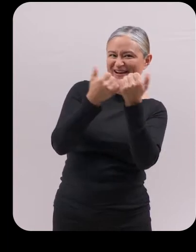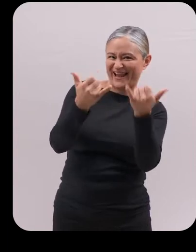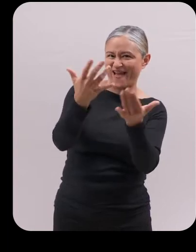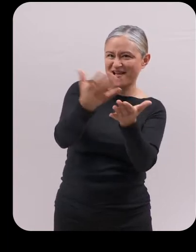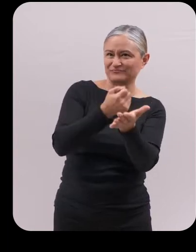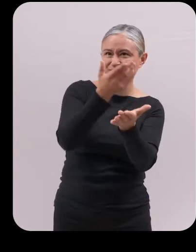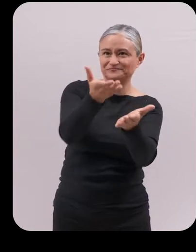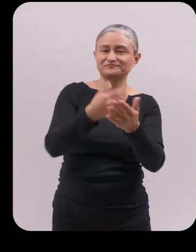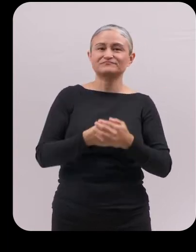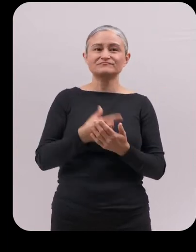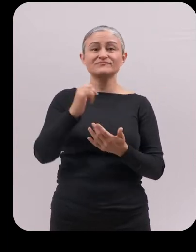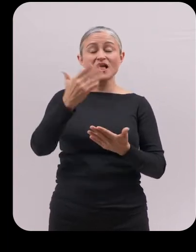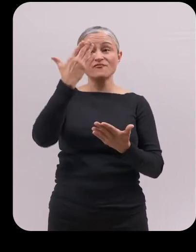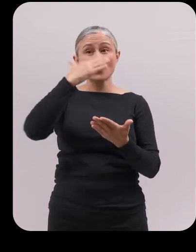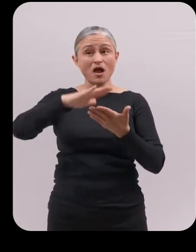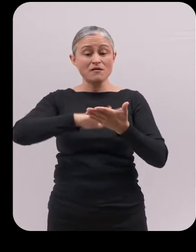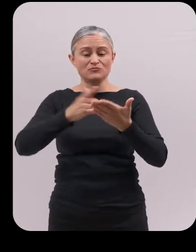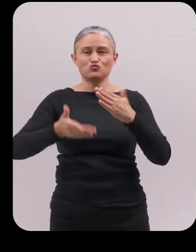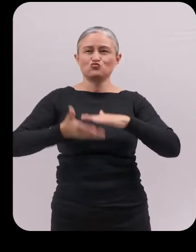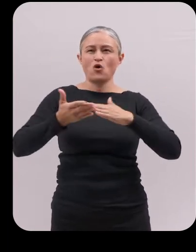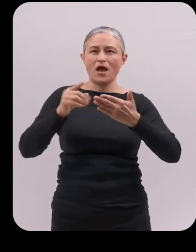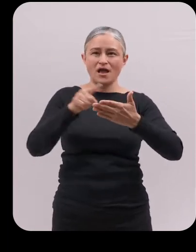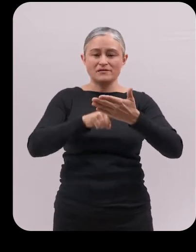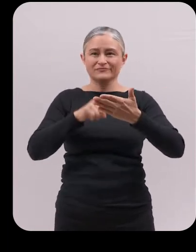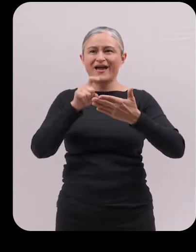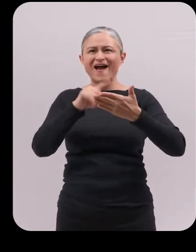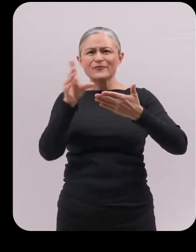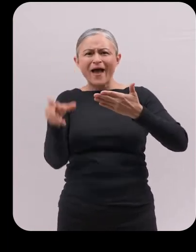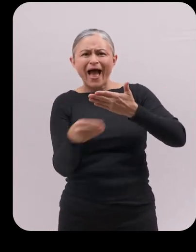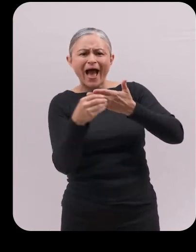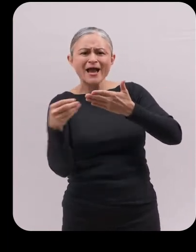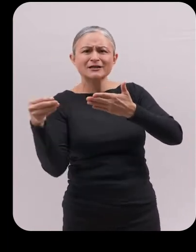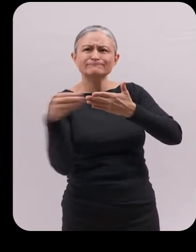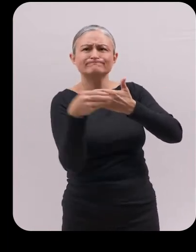across platforms, and now you need to seamlessly connect to back-end services.